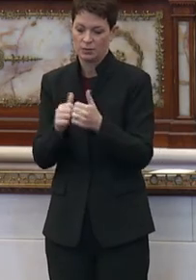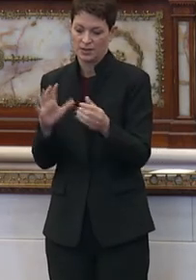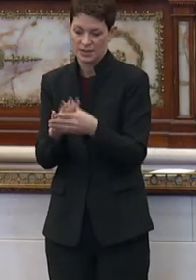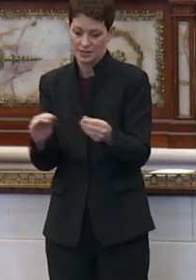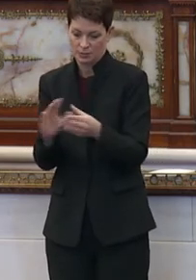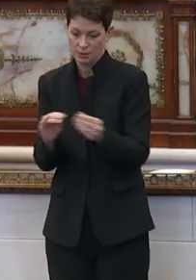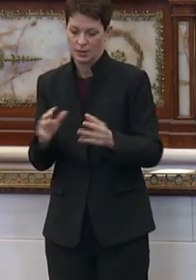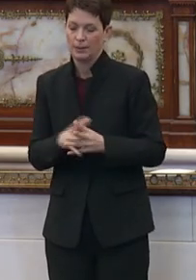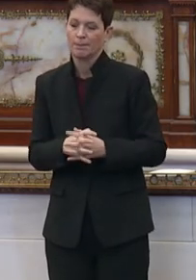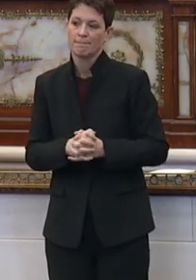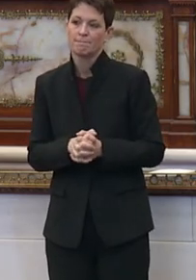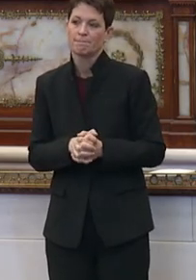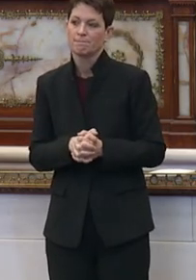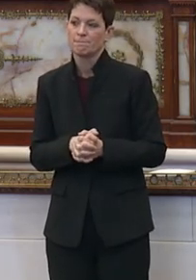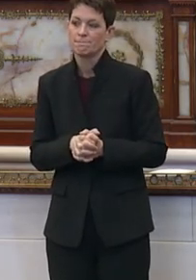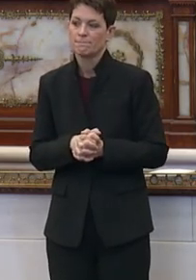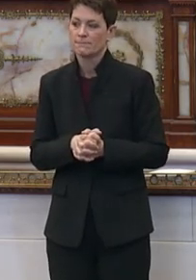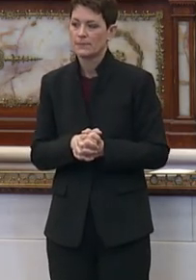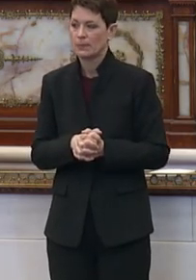testimony.